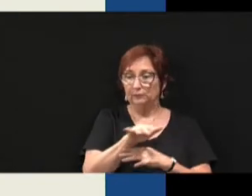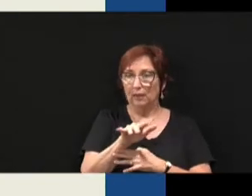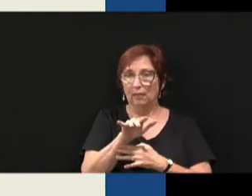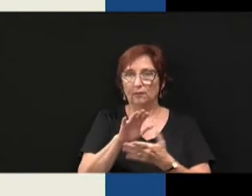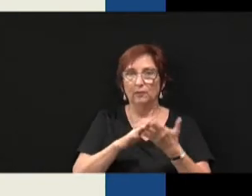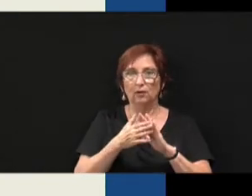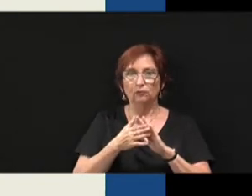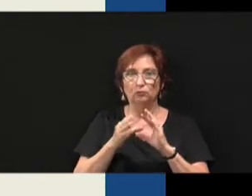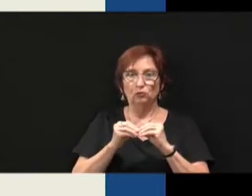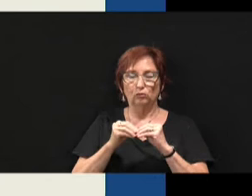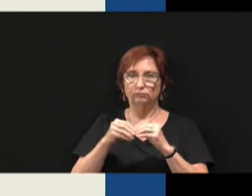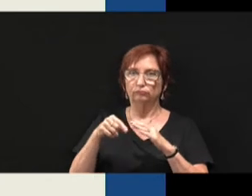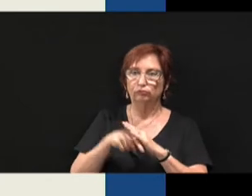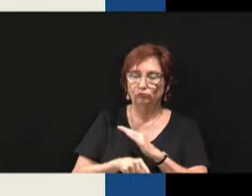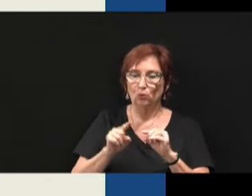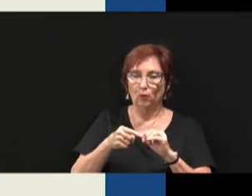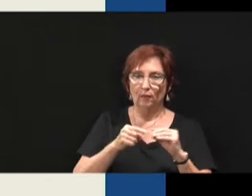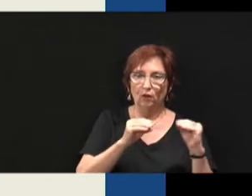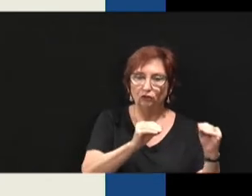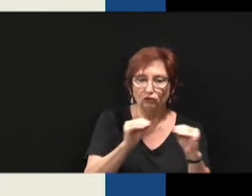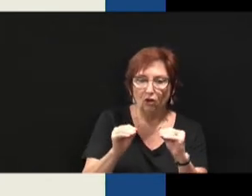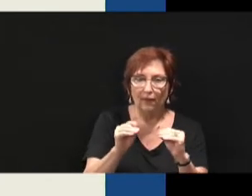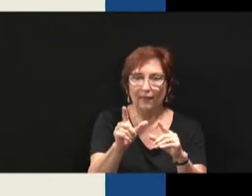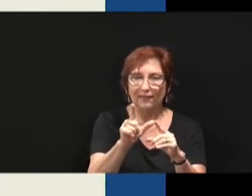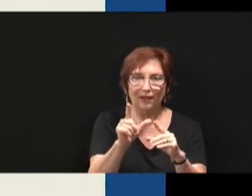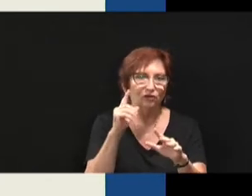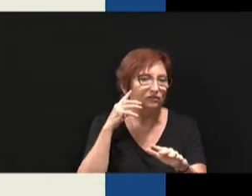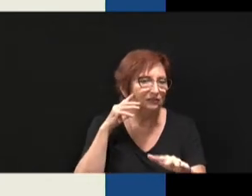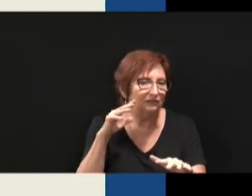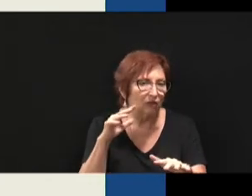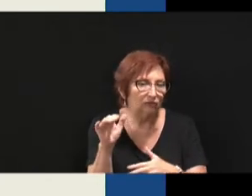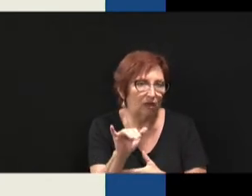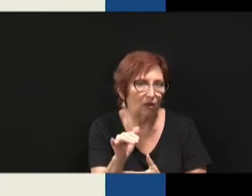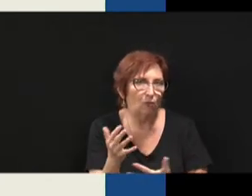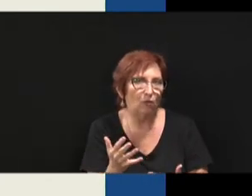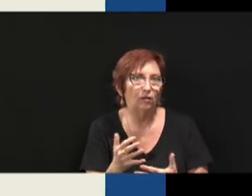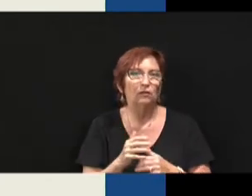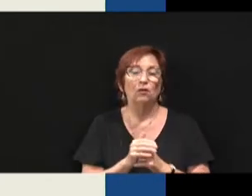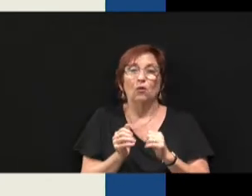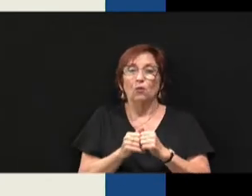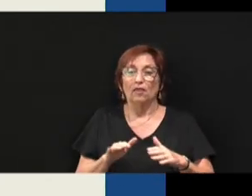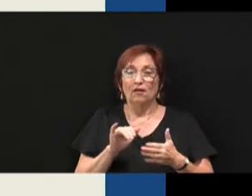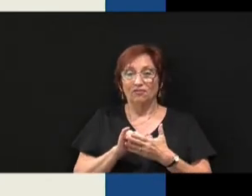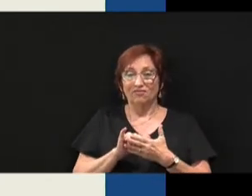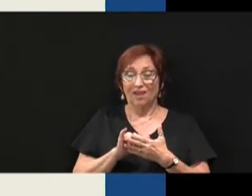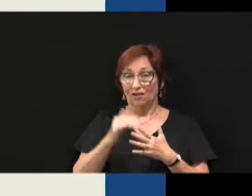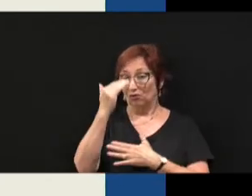when they're taught letter sounds. Without phonemic